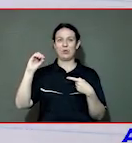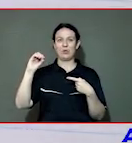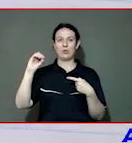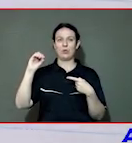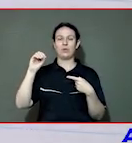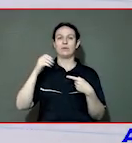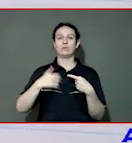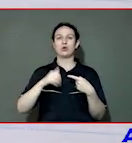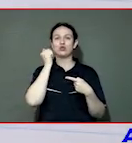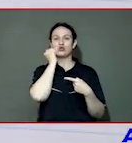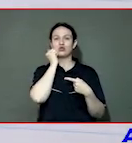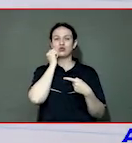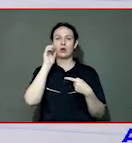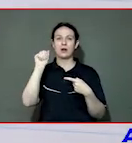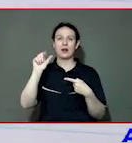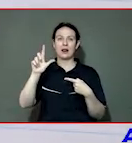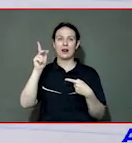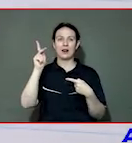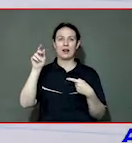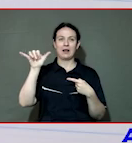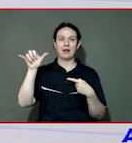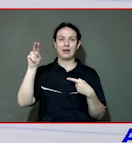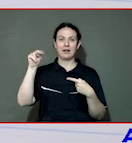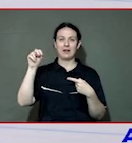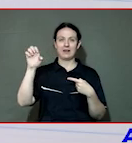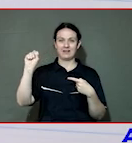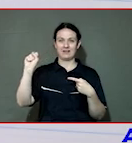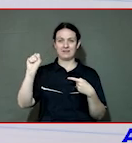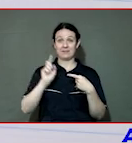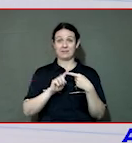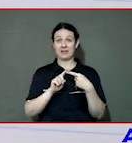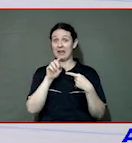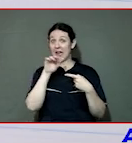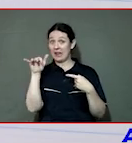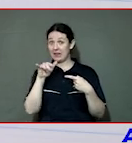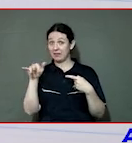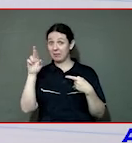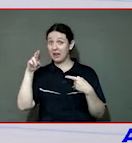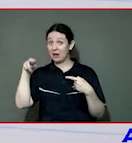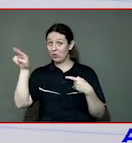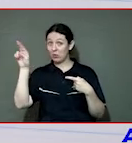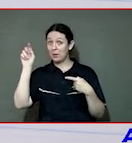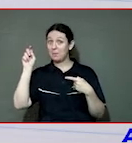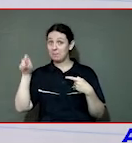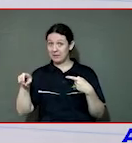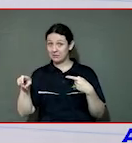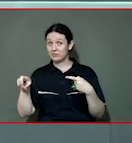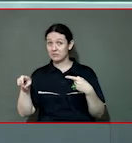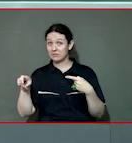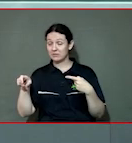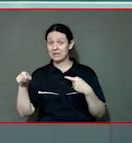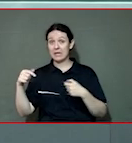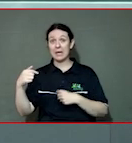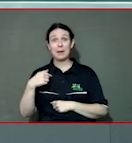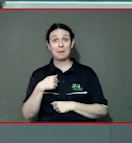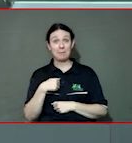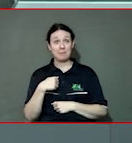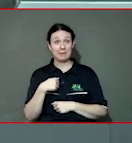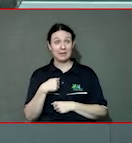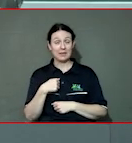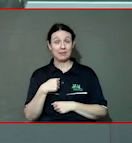Okay, so spelling is very important. That's really important. Me and the chemist had